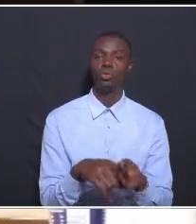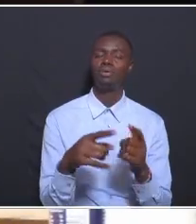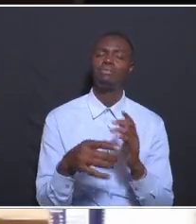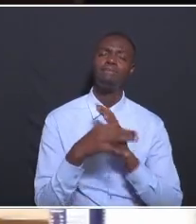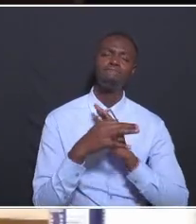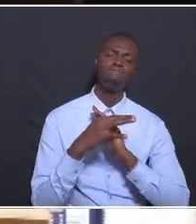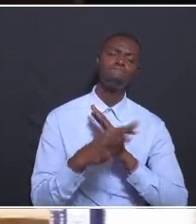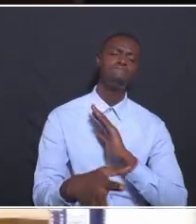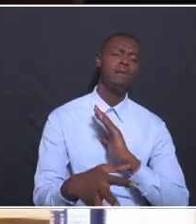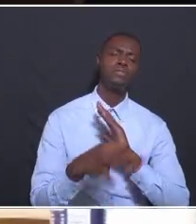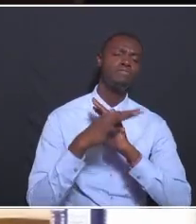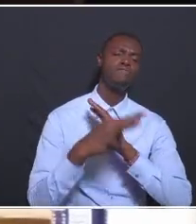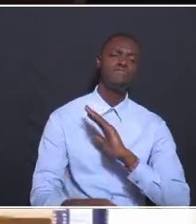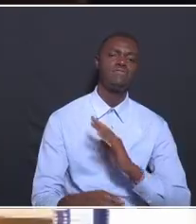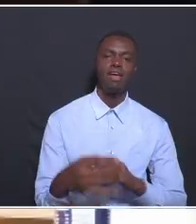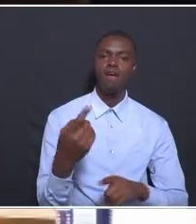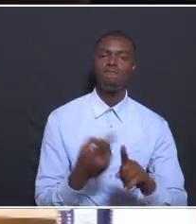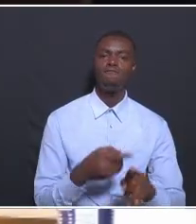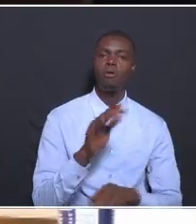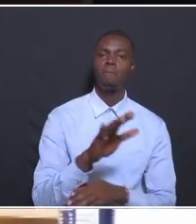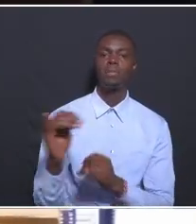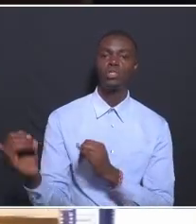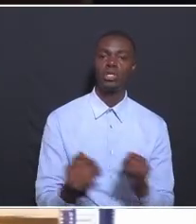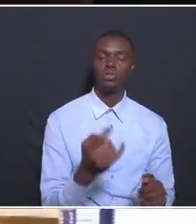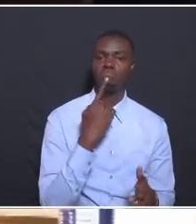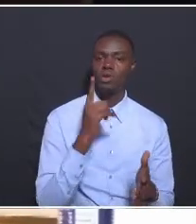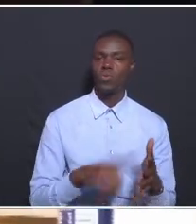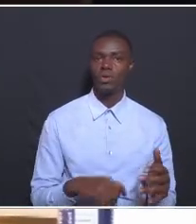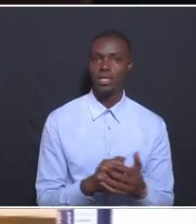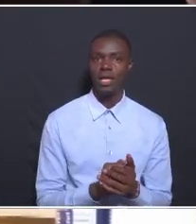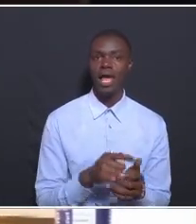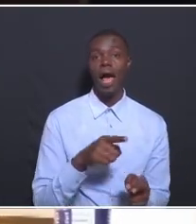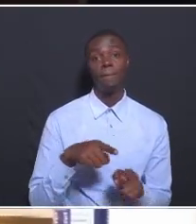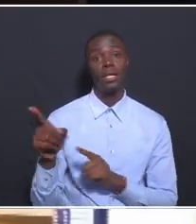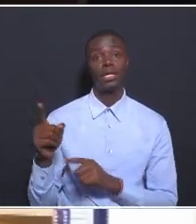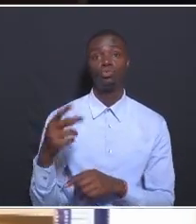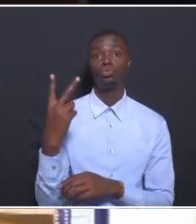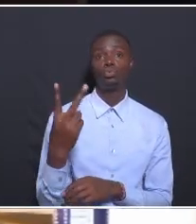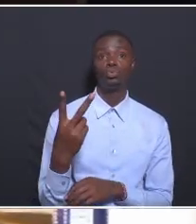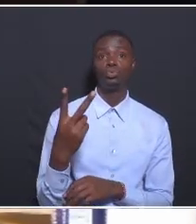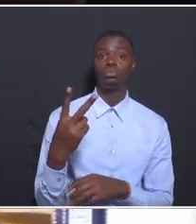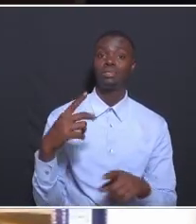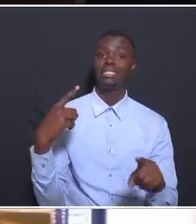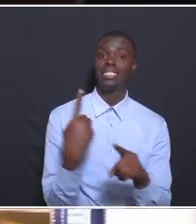legendary. From her introduction, she already said she's gone through different disciplines.